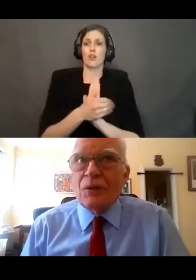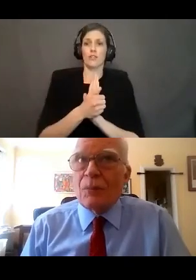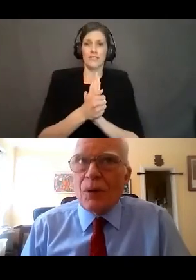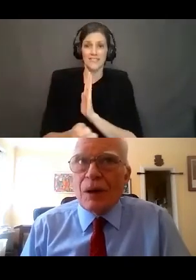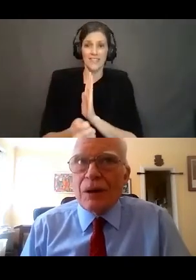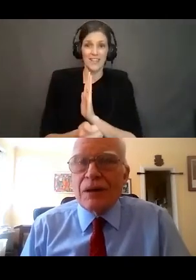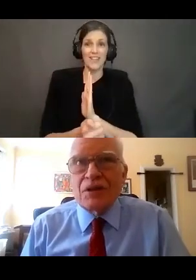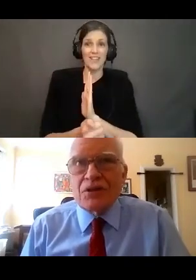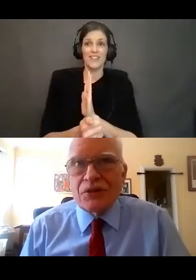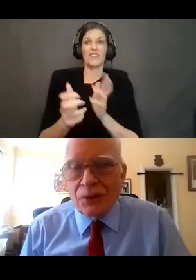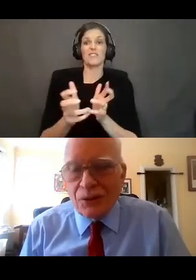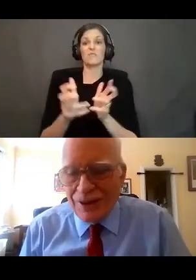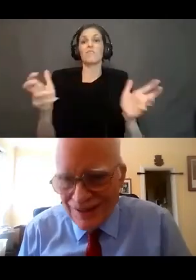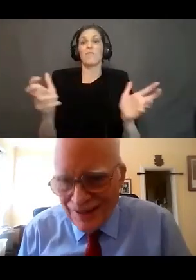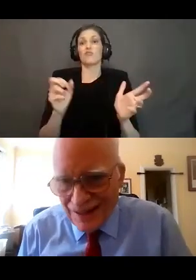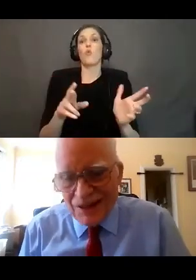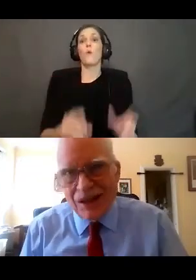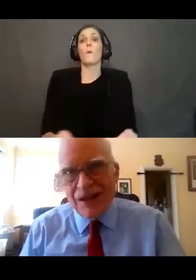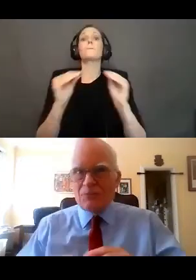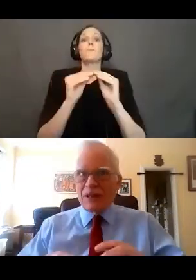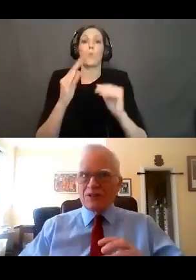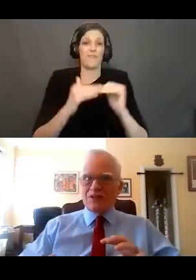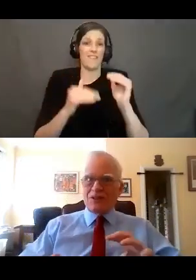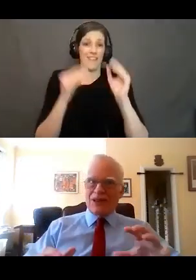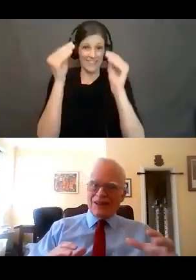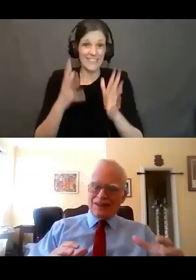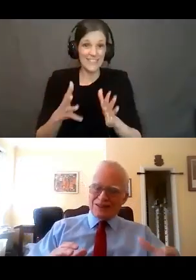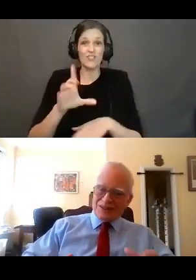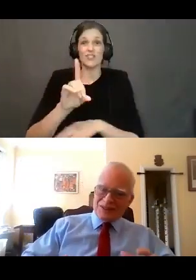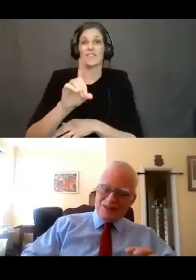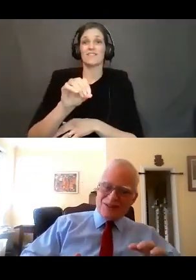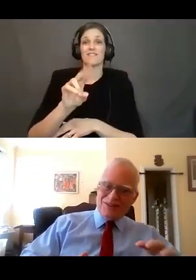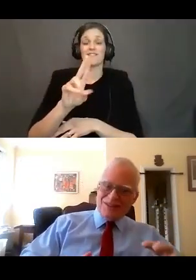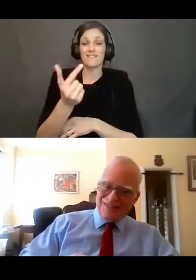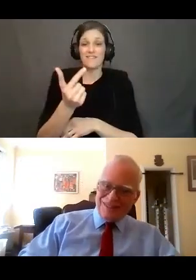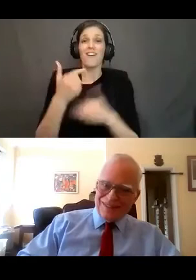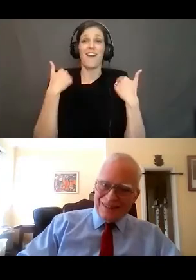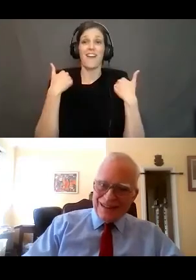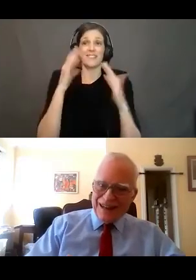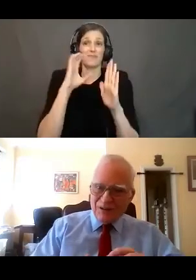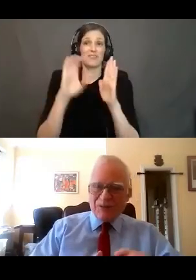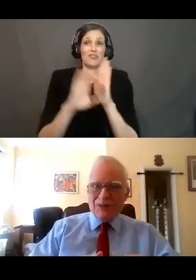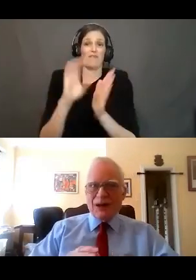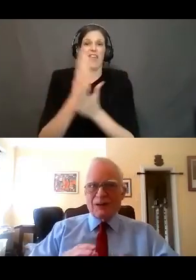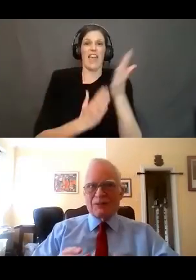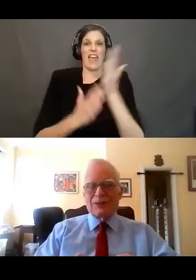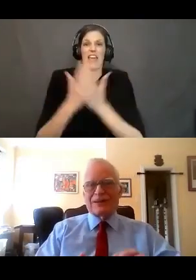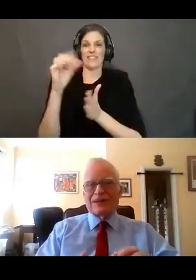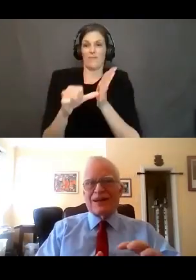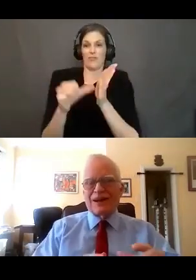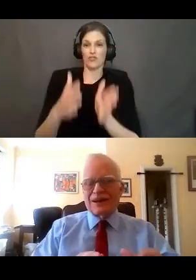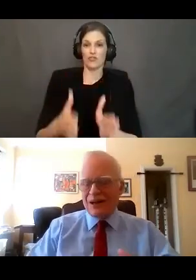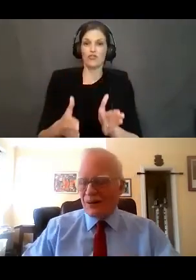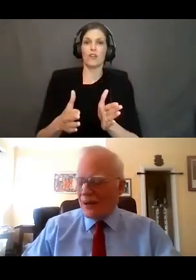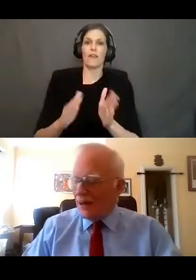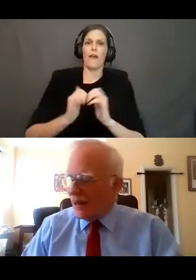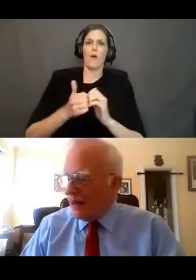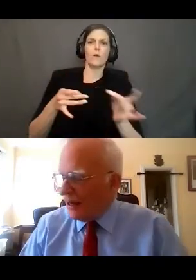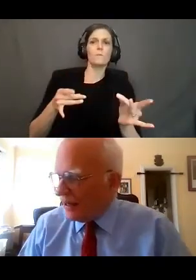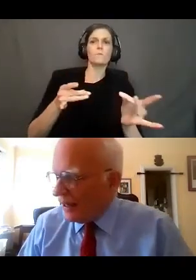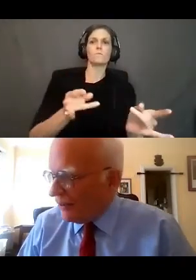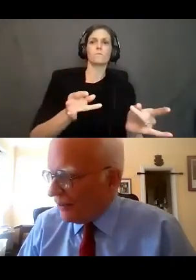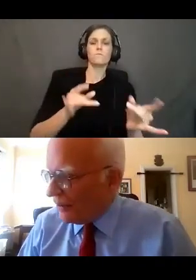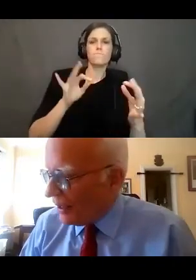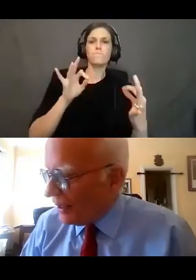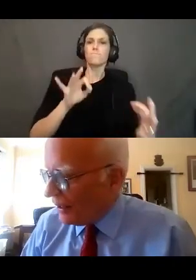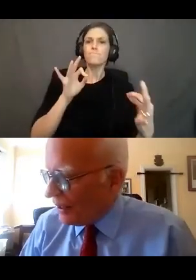much or more than teachers do. Doug has pictures of the hands of the surgeon and how fluent they are and how